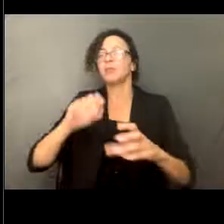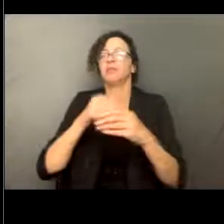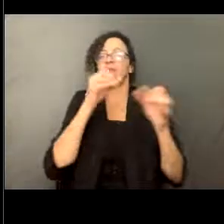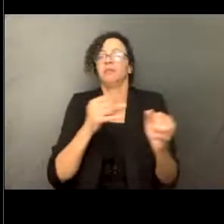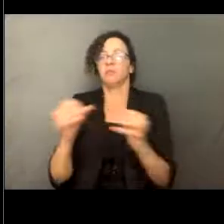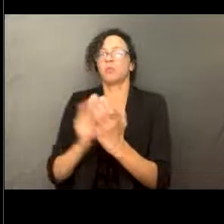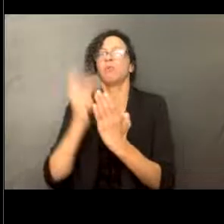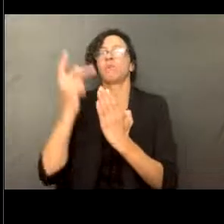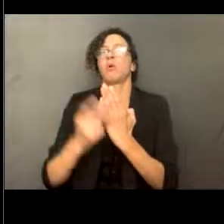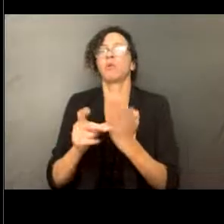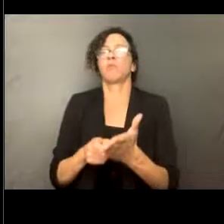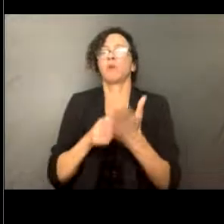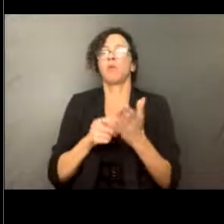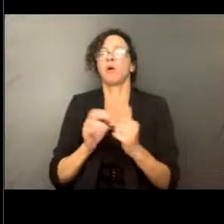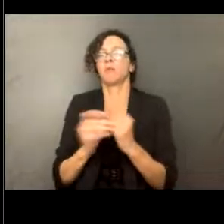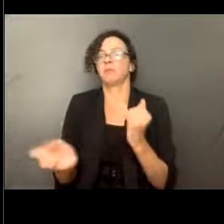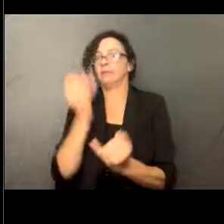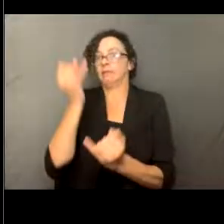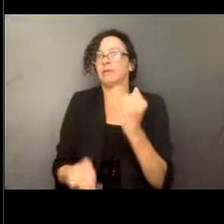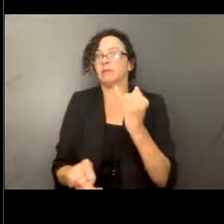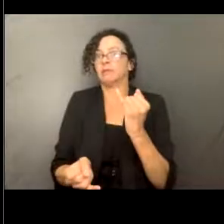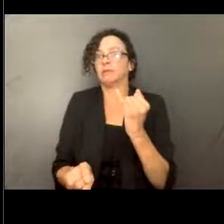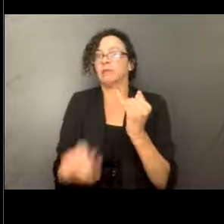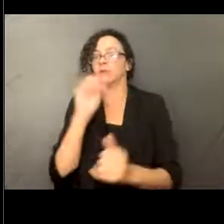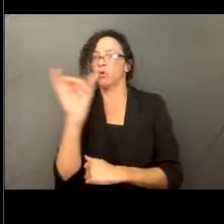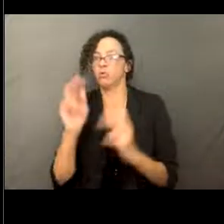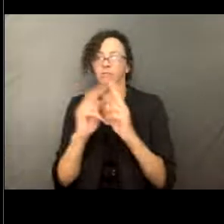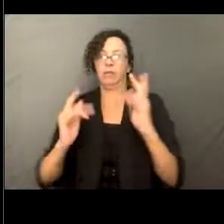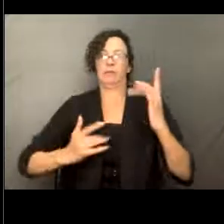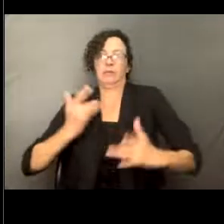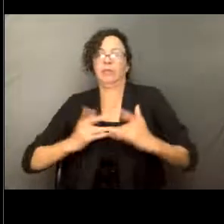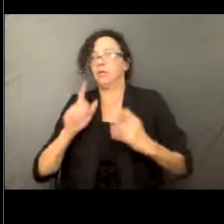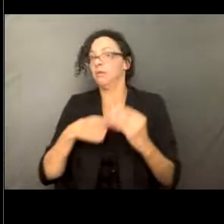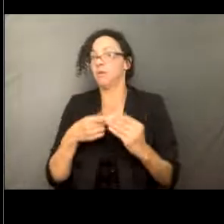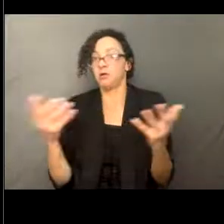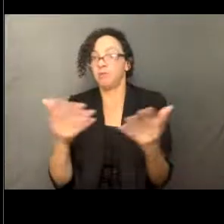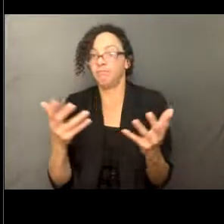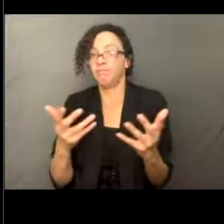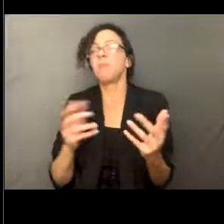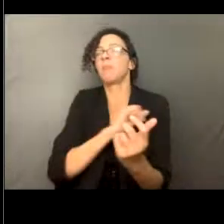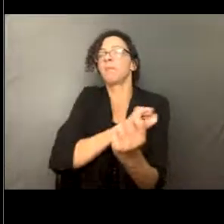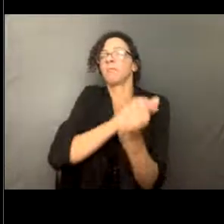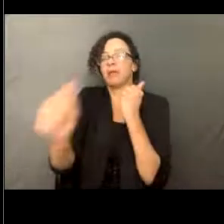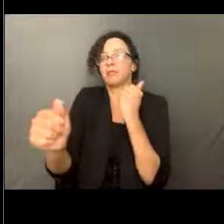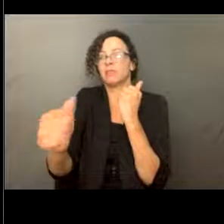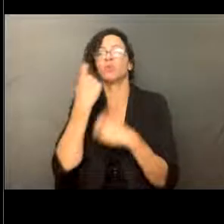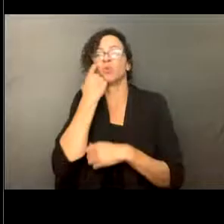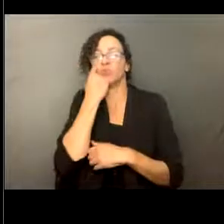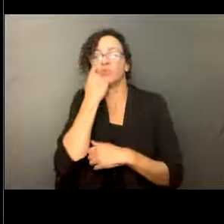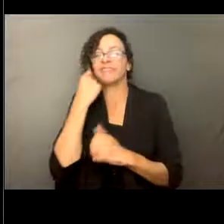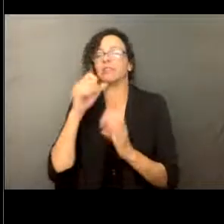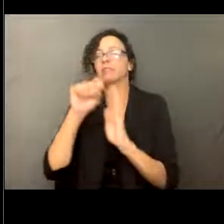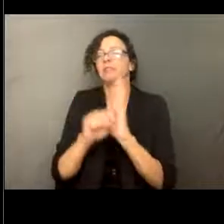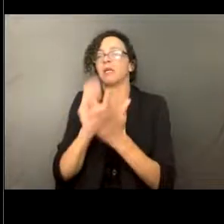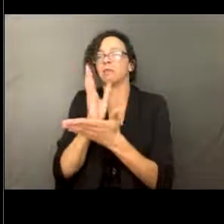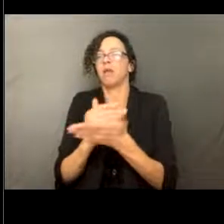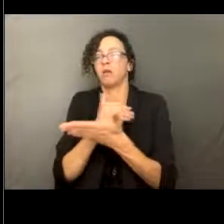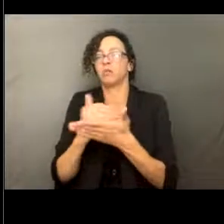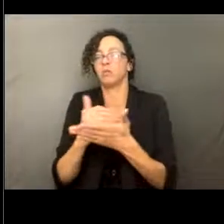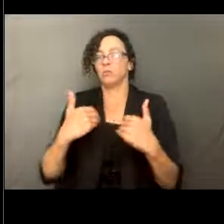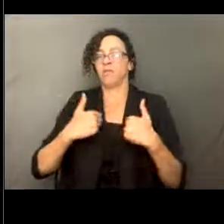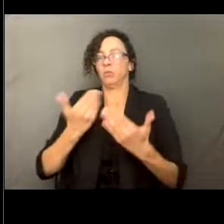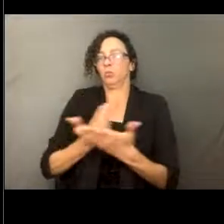requirements. Lastly, I'm also very excited about this. With the passage of the recent state budget, there is a newly